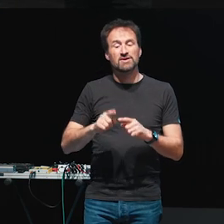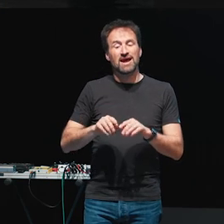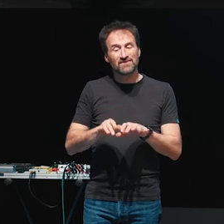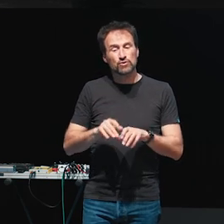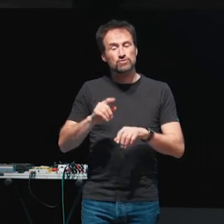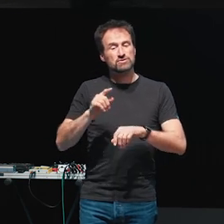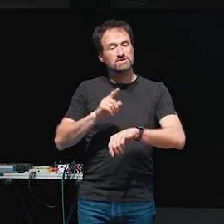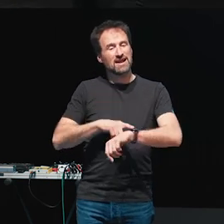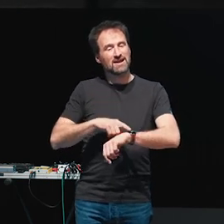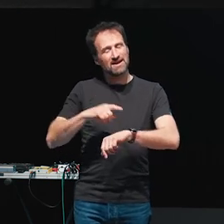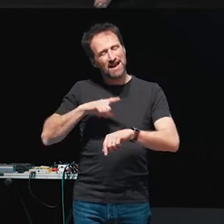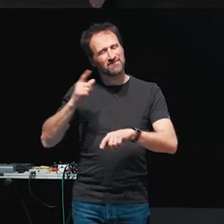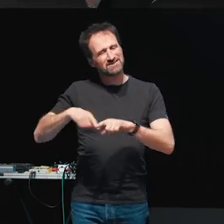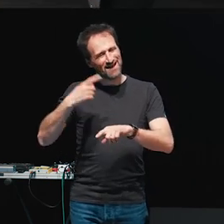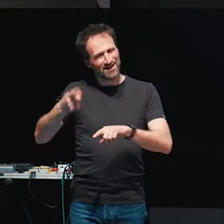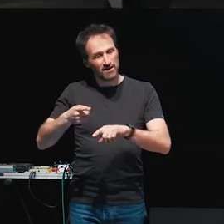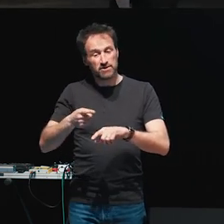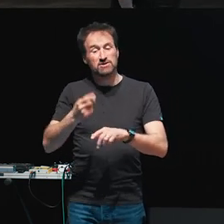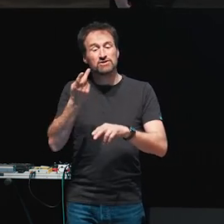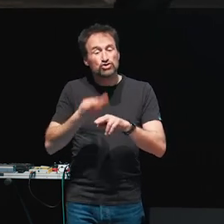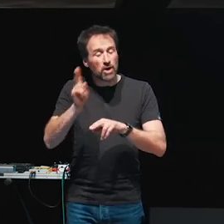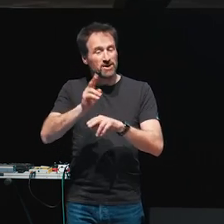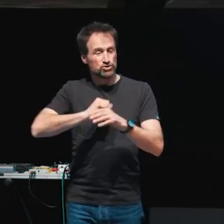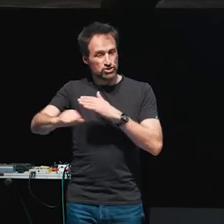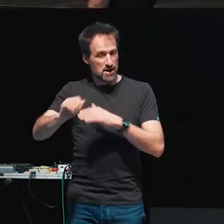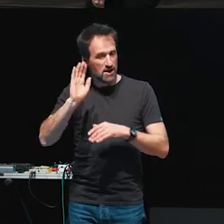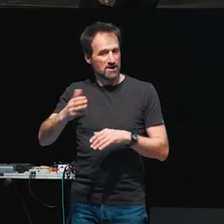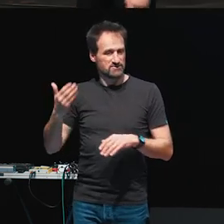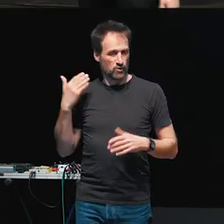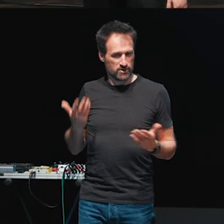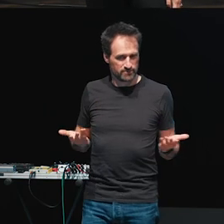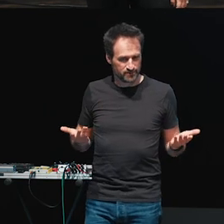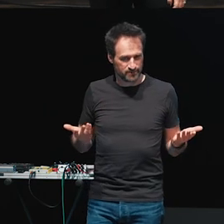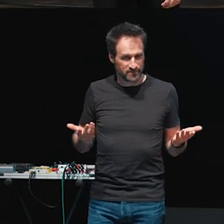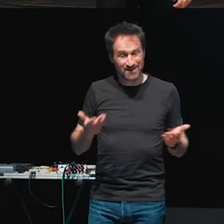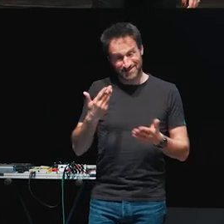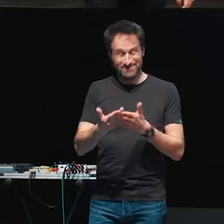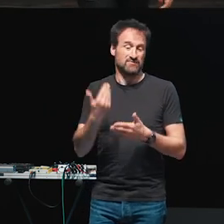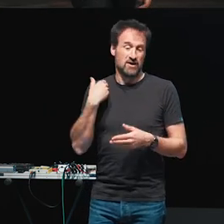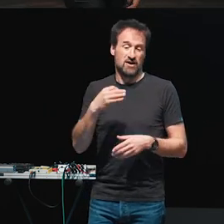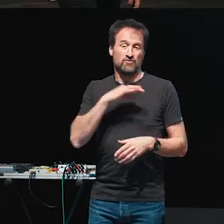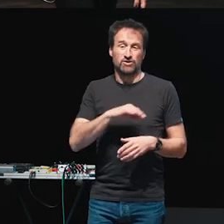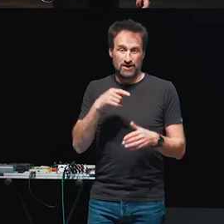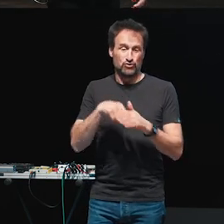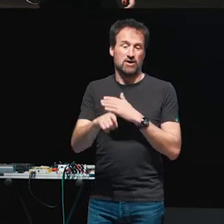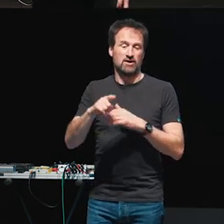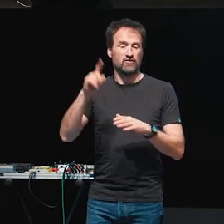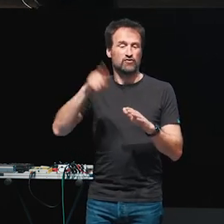happened twice as fast as it was before. These were the benefits that they shared.